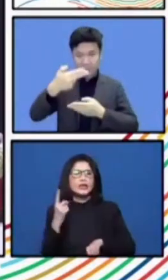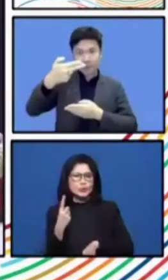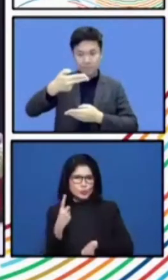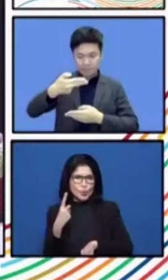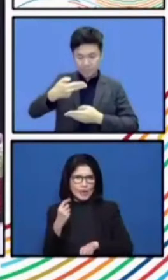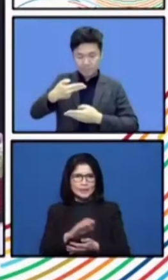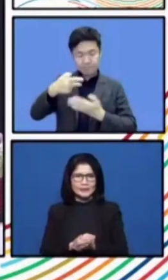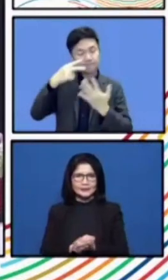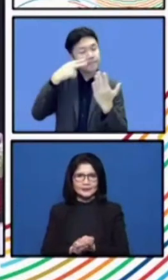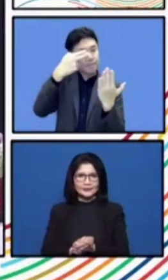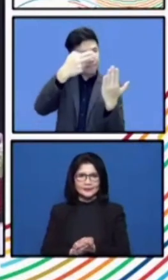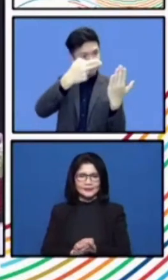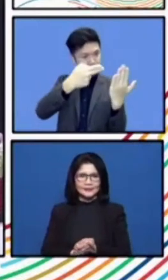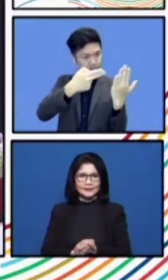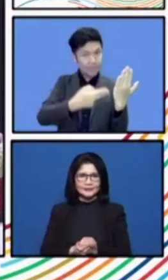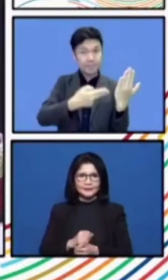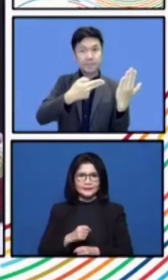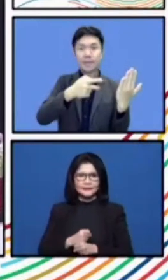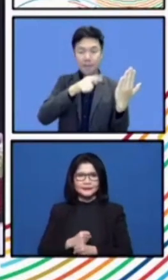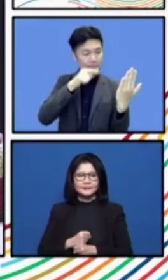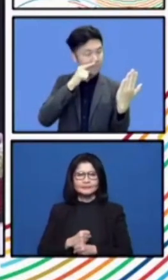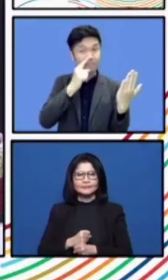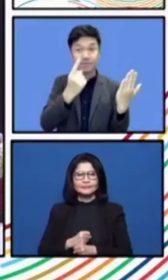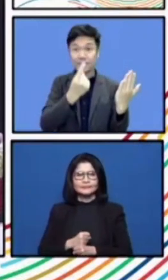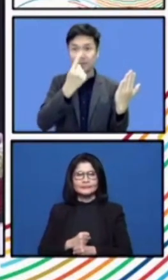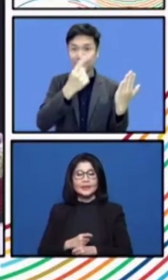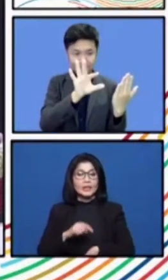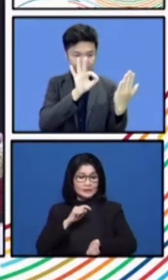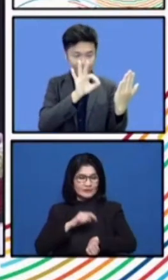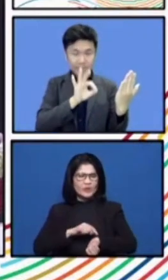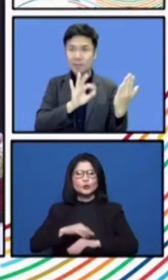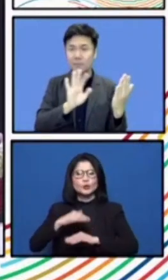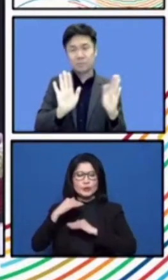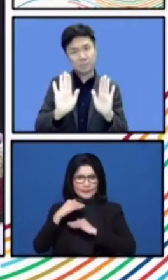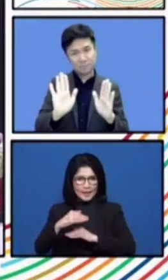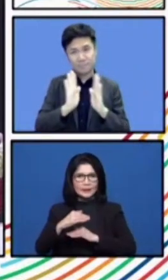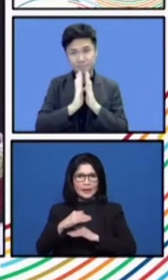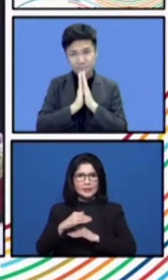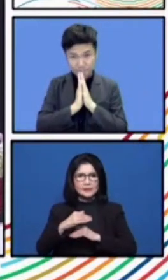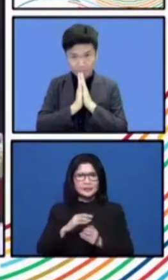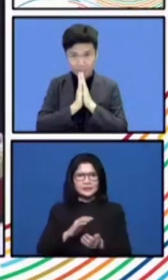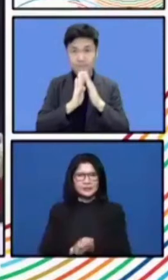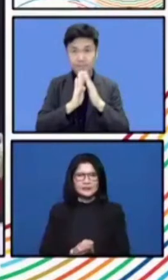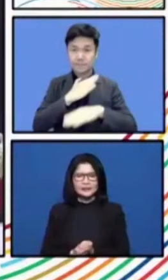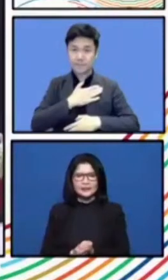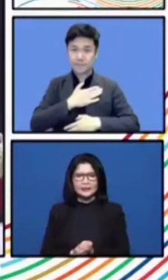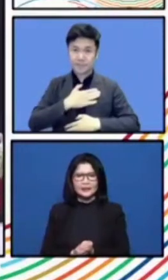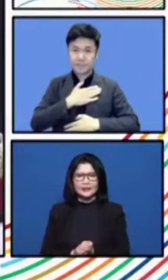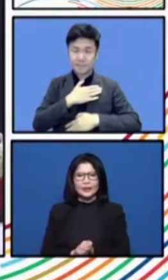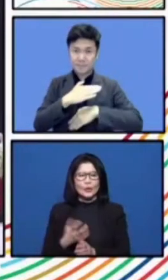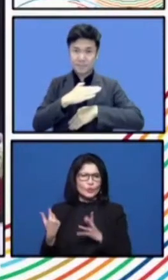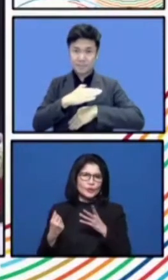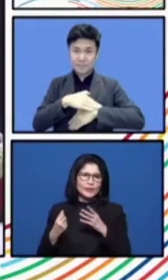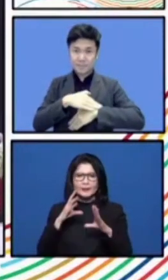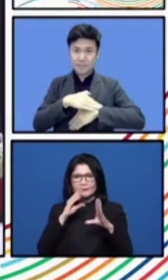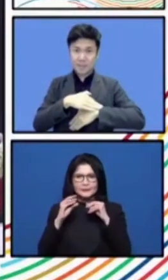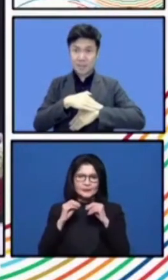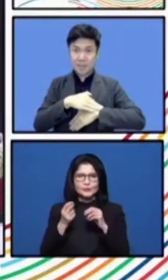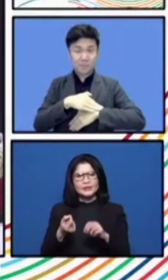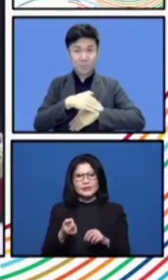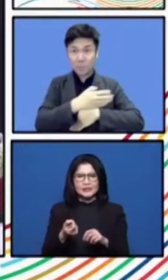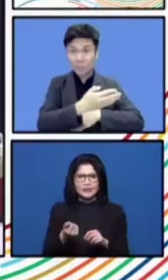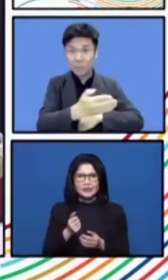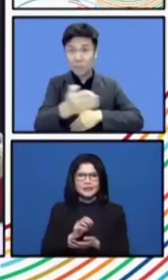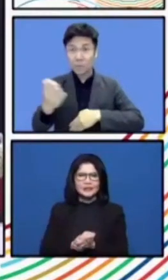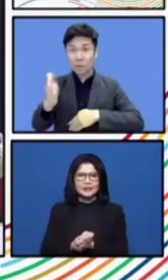delegations again due to limitations in time we will not be able to guarantee a speaking slot for every delegate who